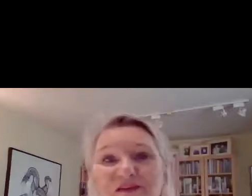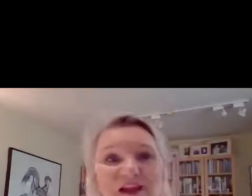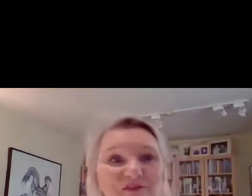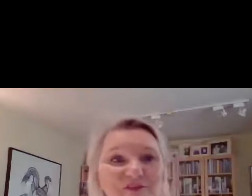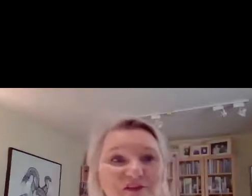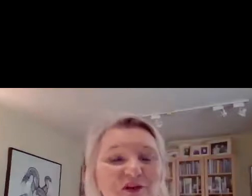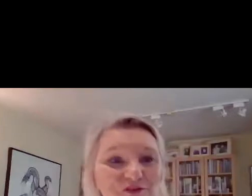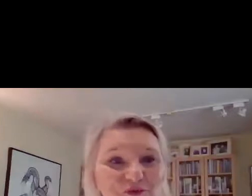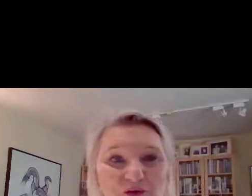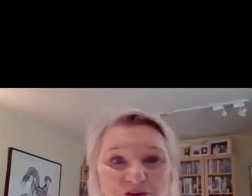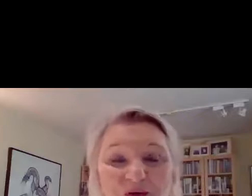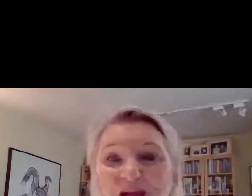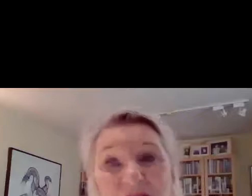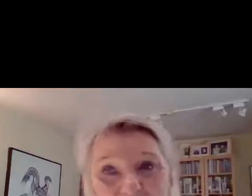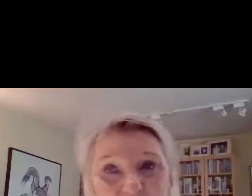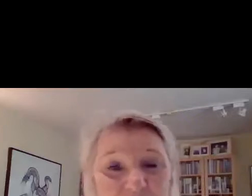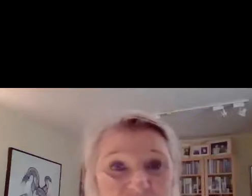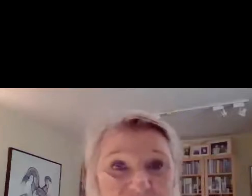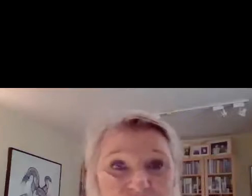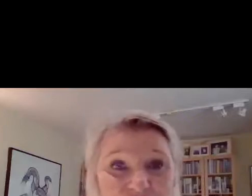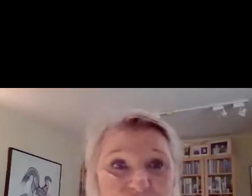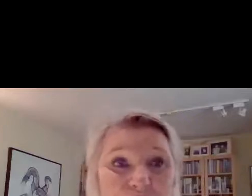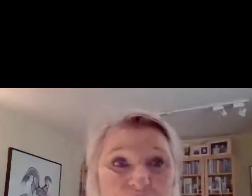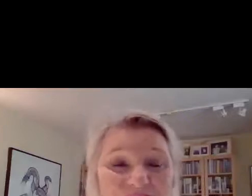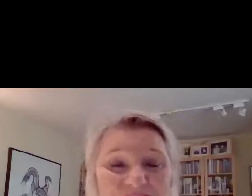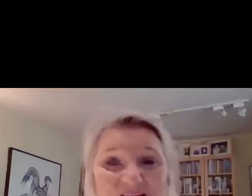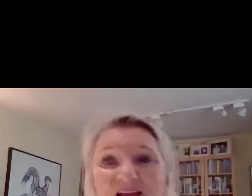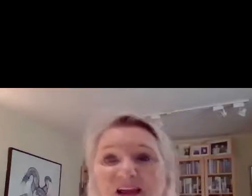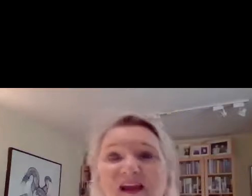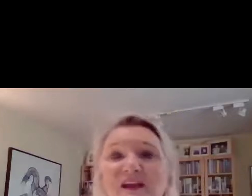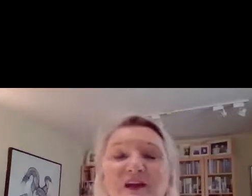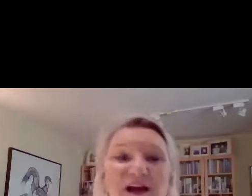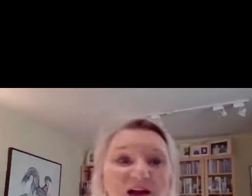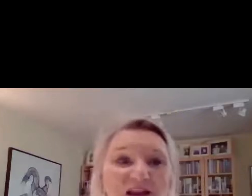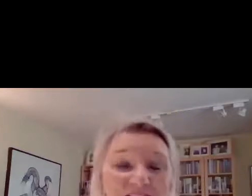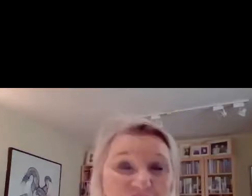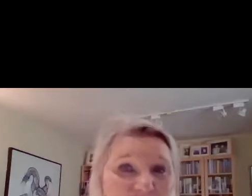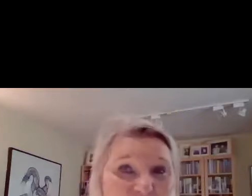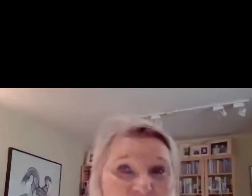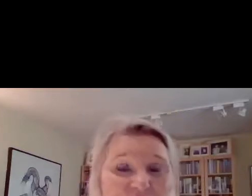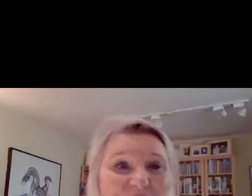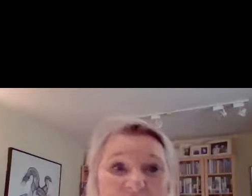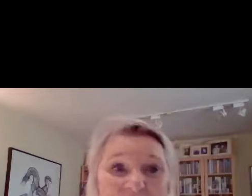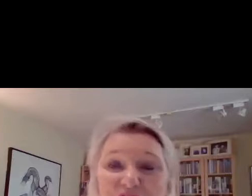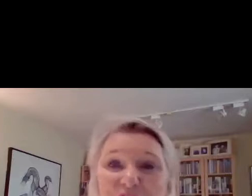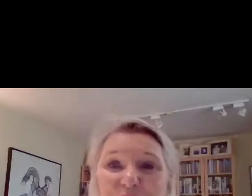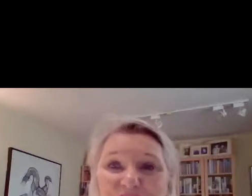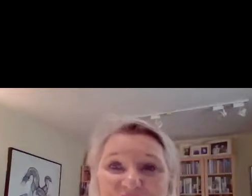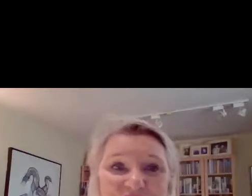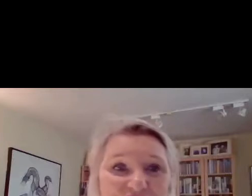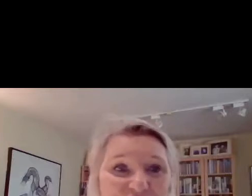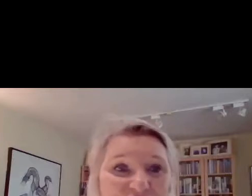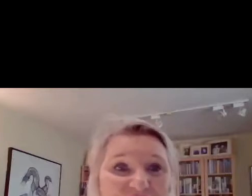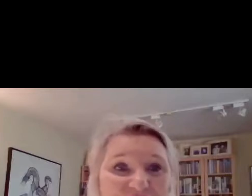community building efforts across Toronto and throughout the arts sector as a whole. I'd like to acknowledge on behalf of the Toronto